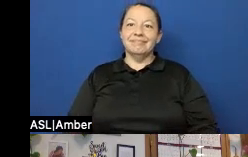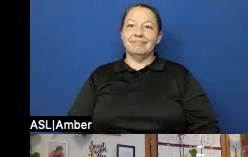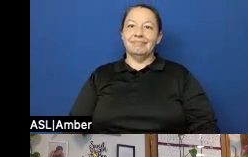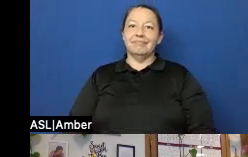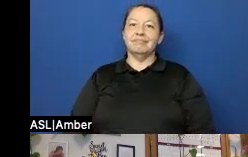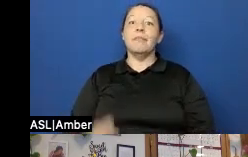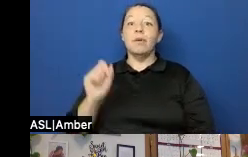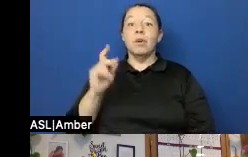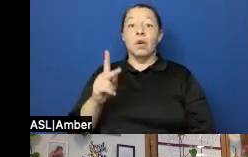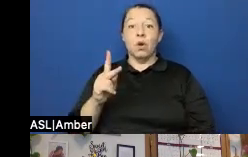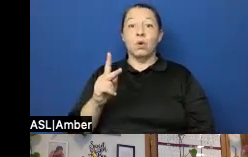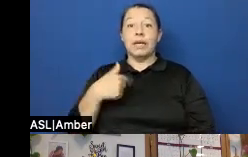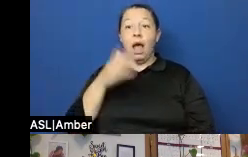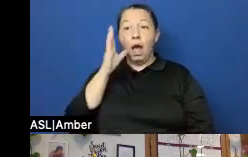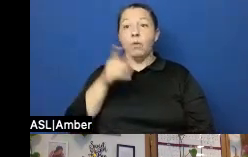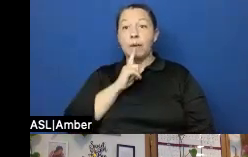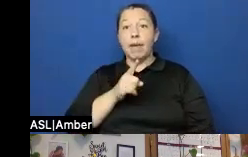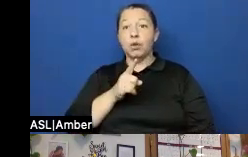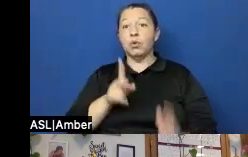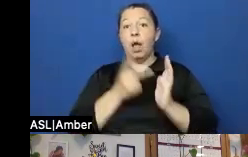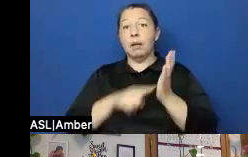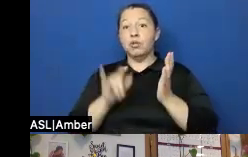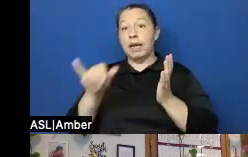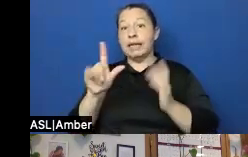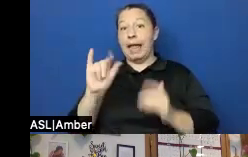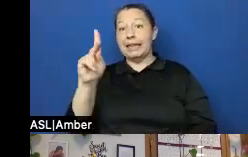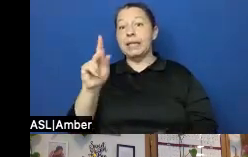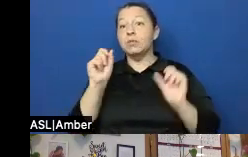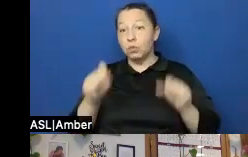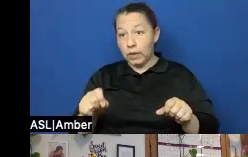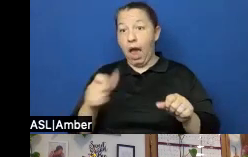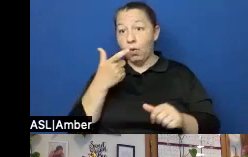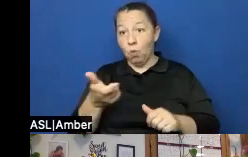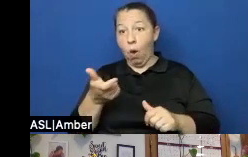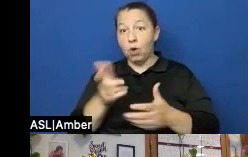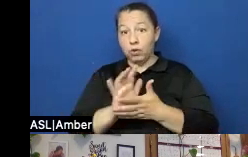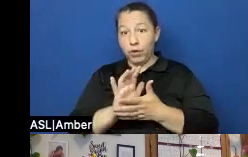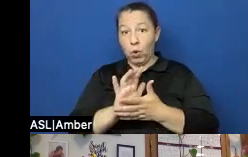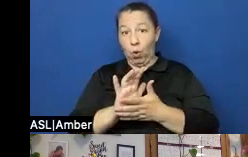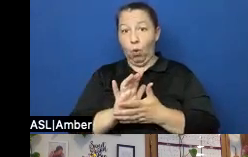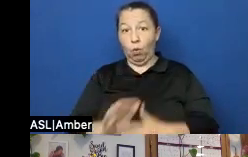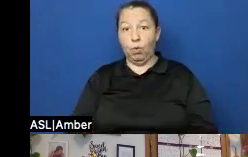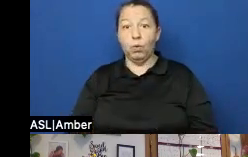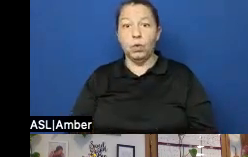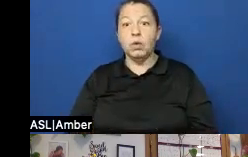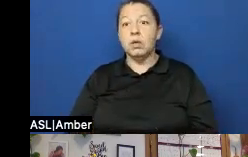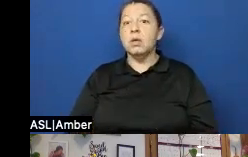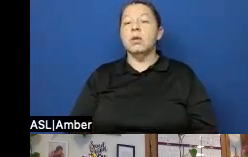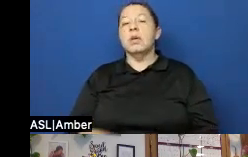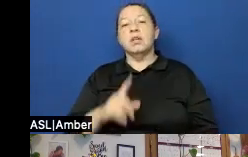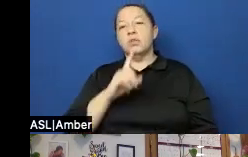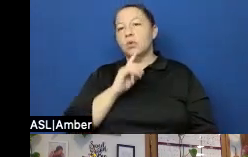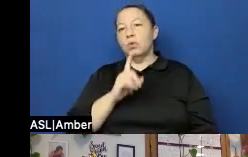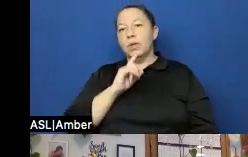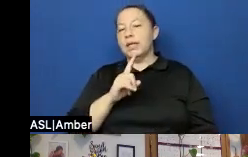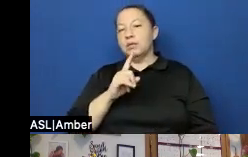Okay, so I will make sure that I double check that link so you can watch that video recording. They just do a really brilliant